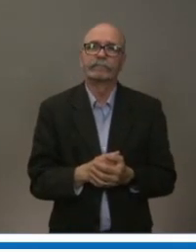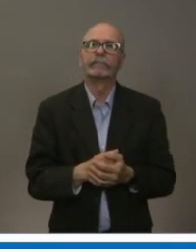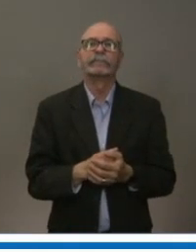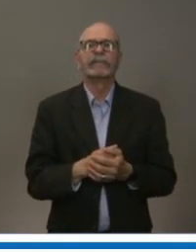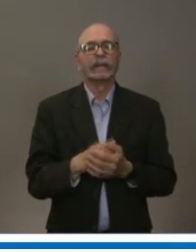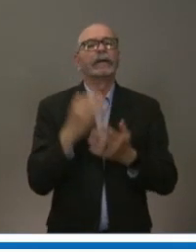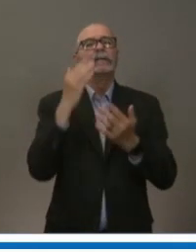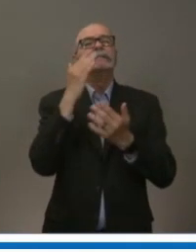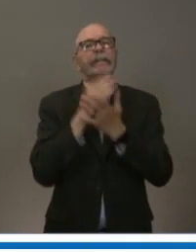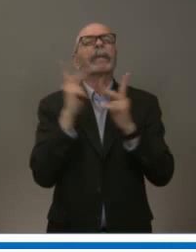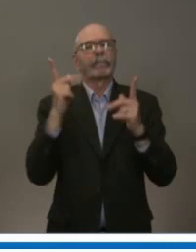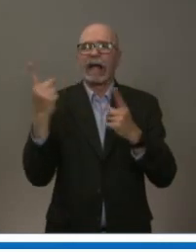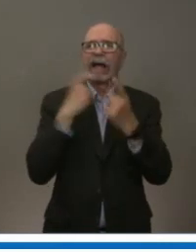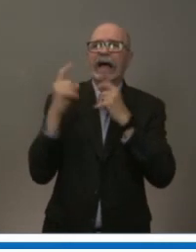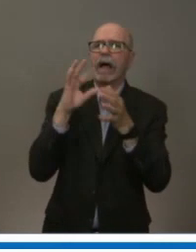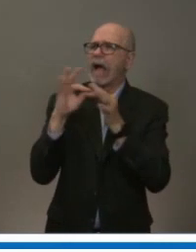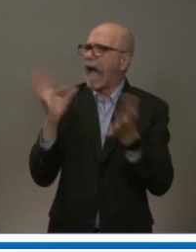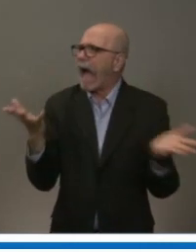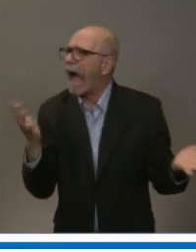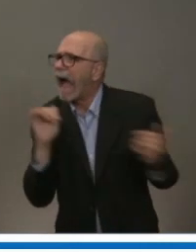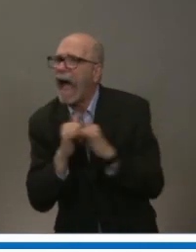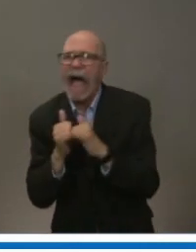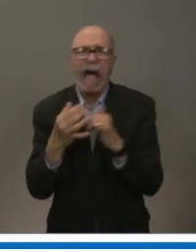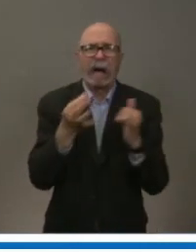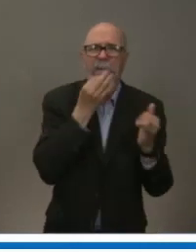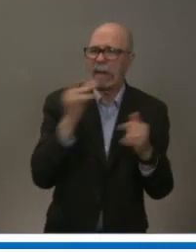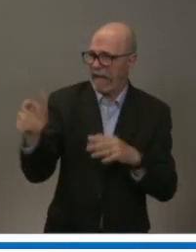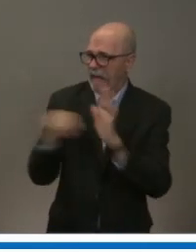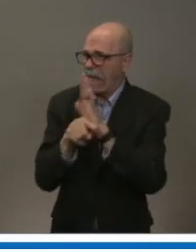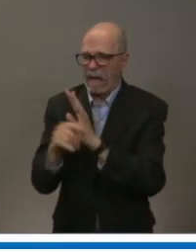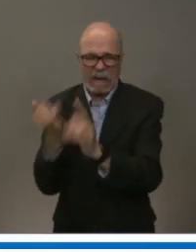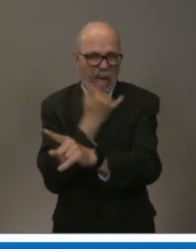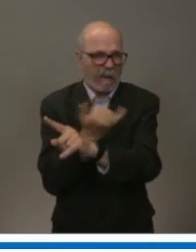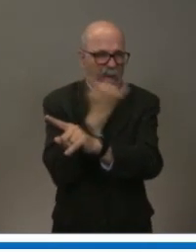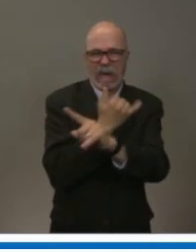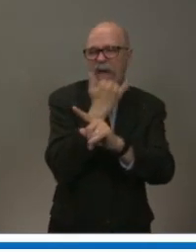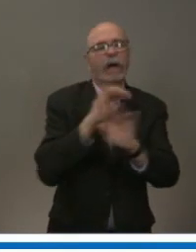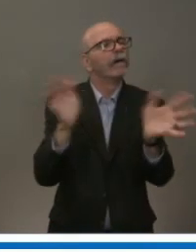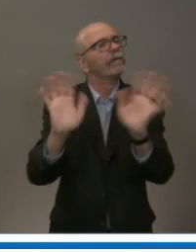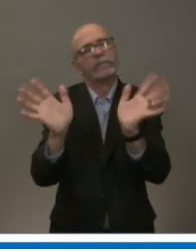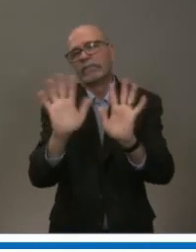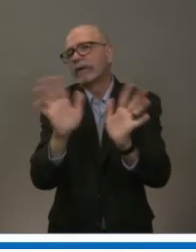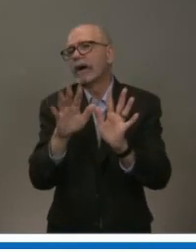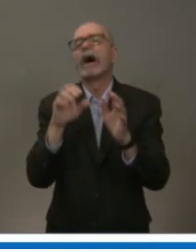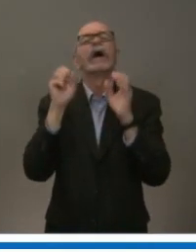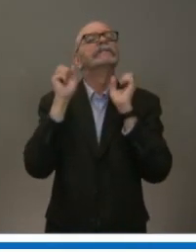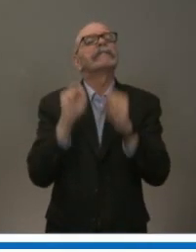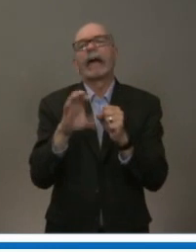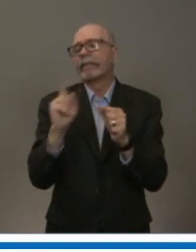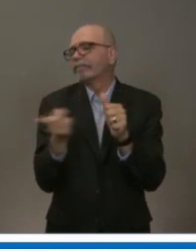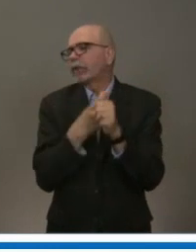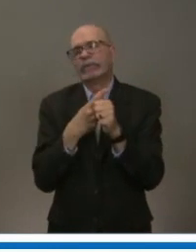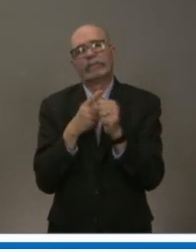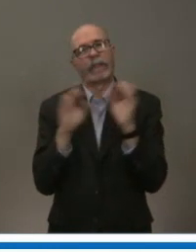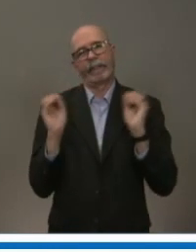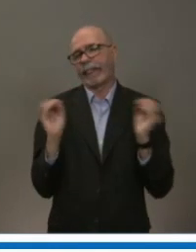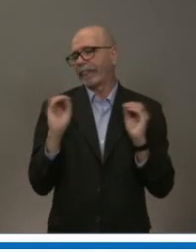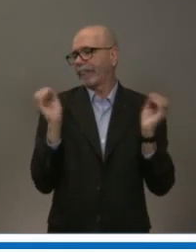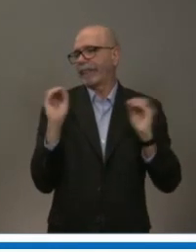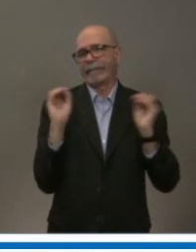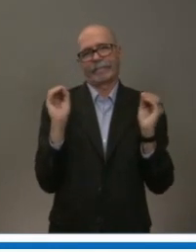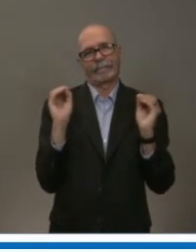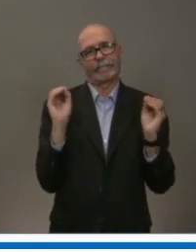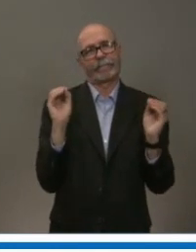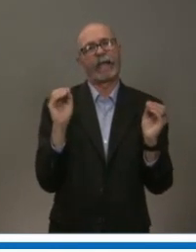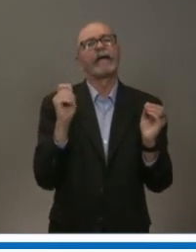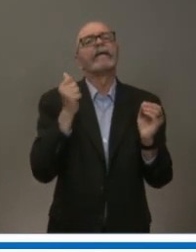times, and people say, well, the first test was wrong. It just means no, you didn't have COVID the first time you were tested. With the symptoms we have aren't specific to COVID